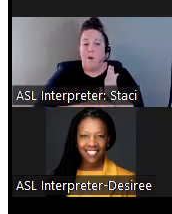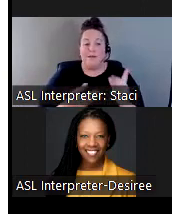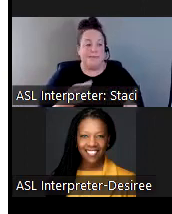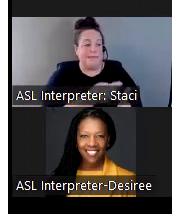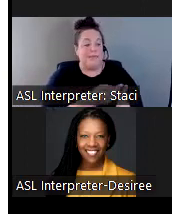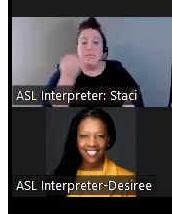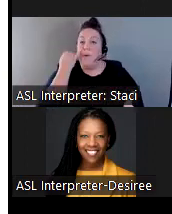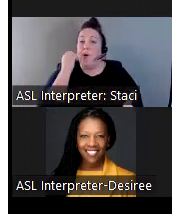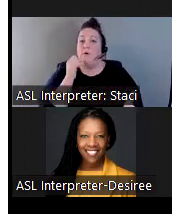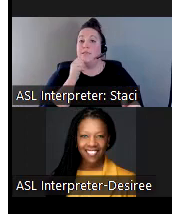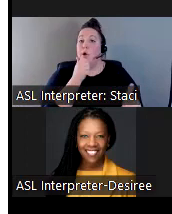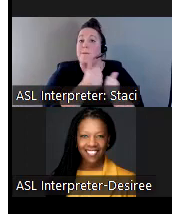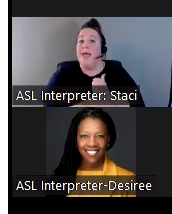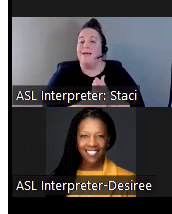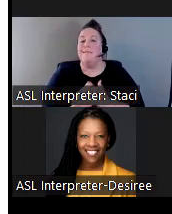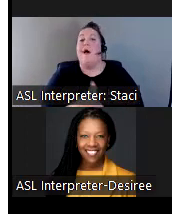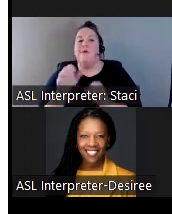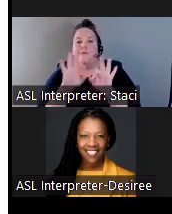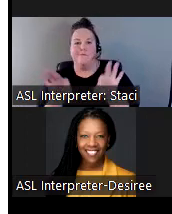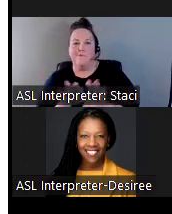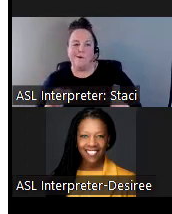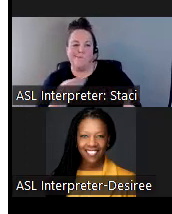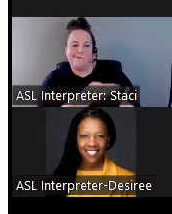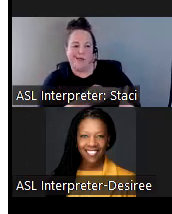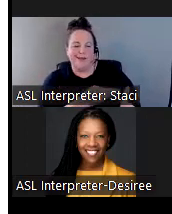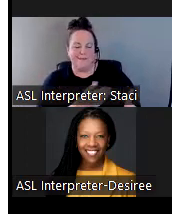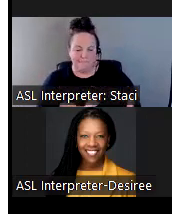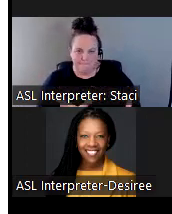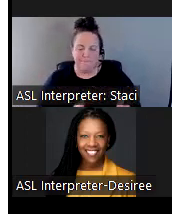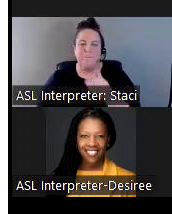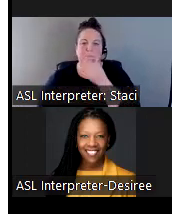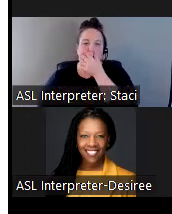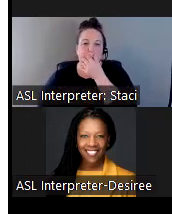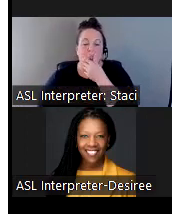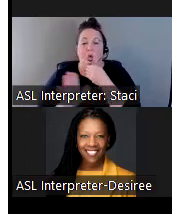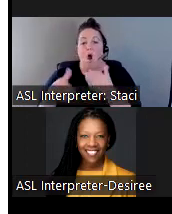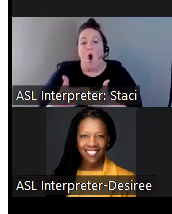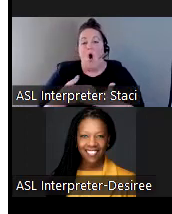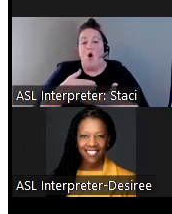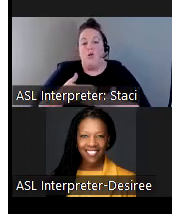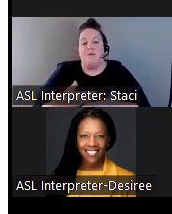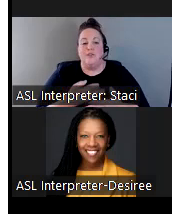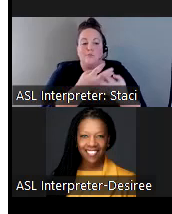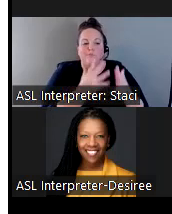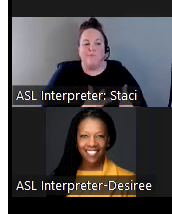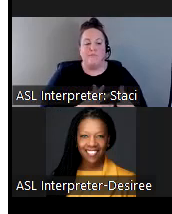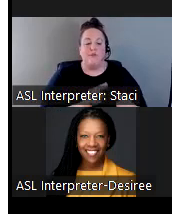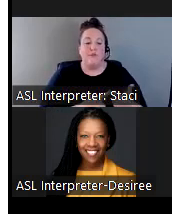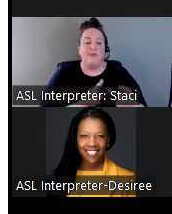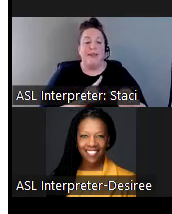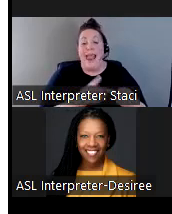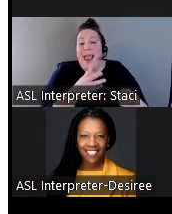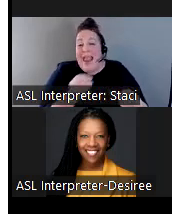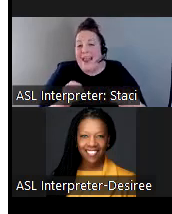does not pass, there's another form that's provided, another brochure. So all birth screen providers and